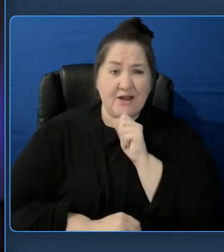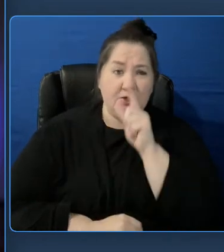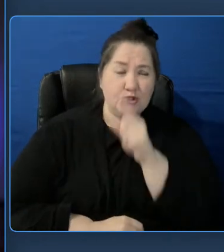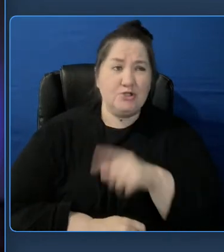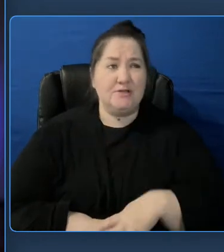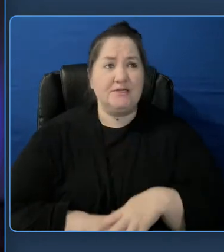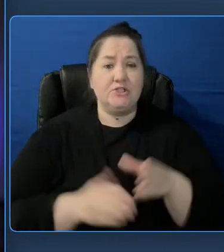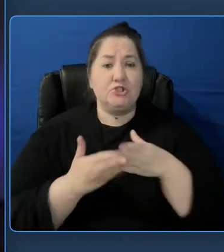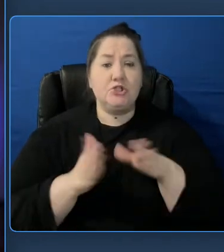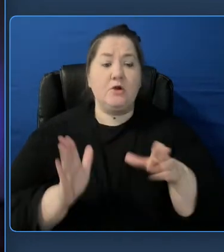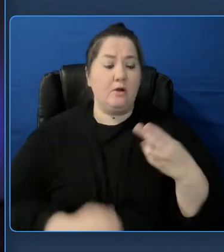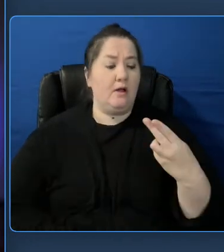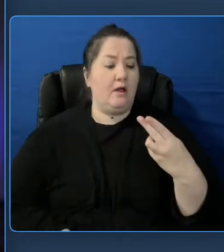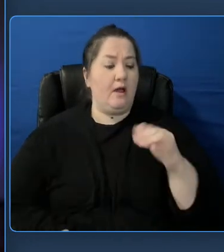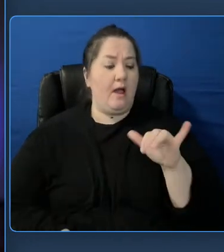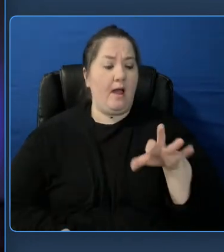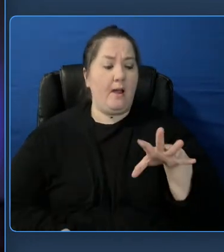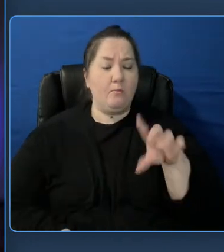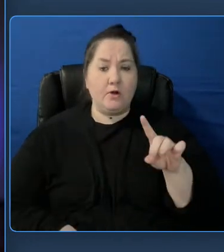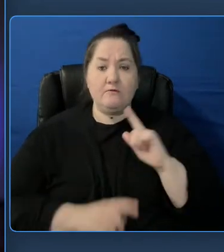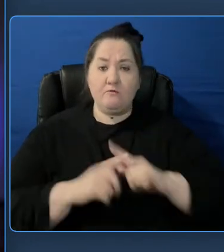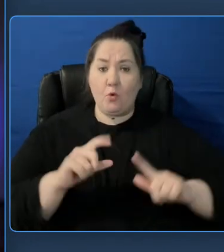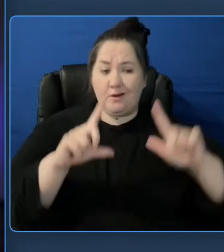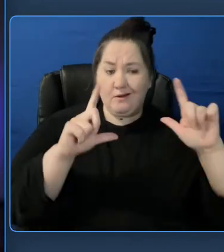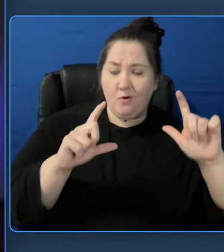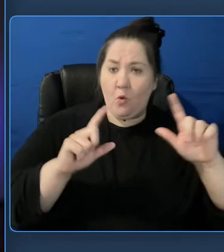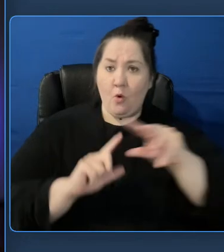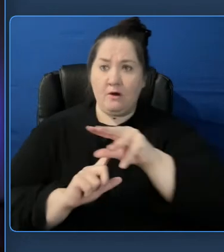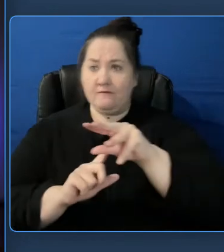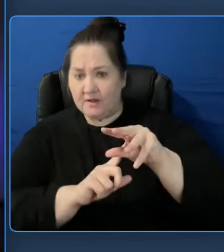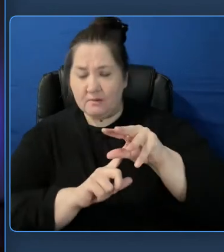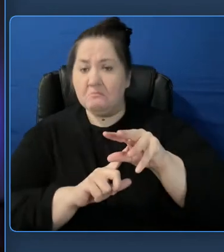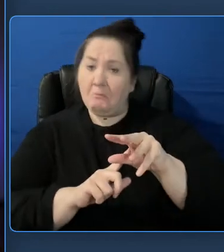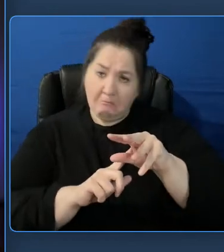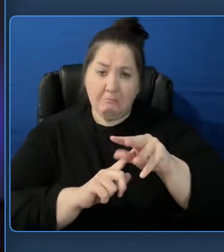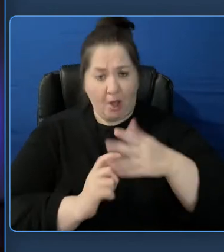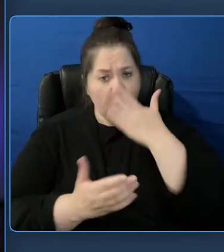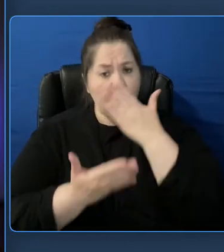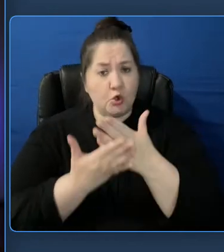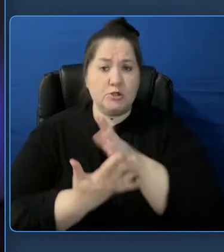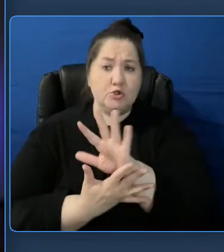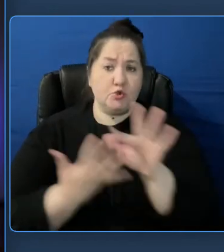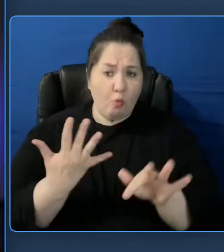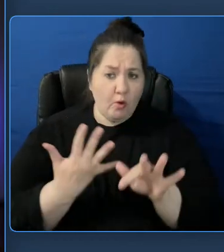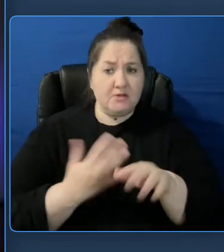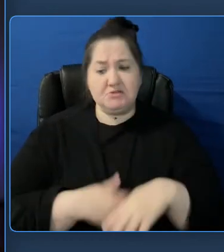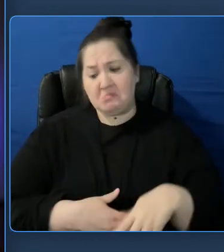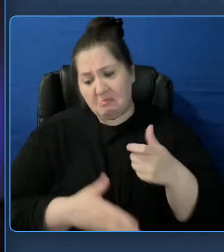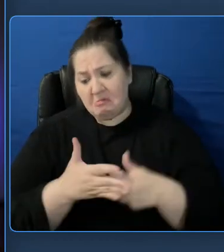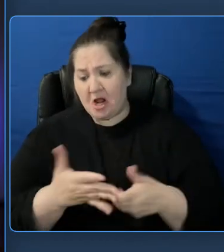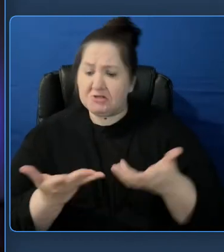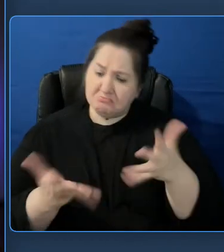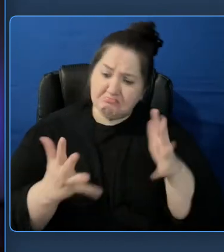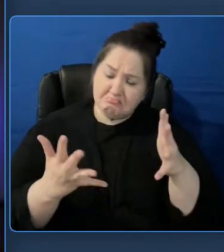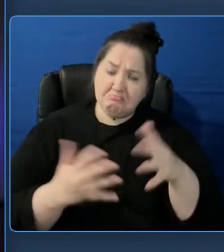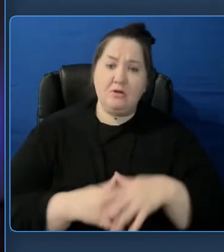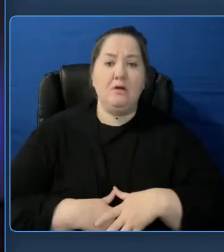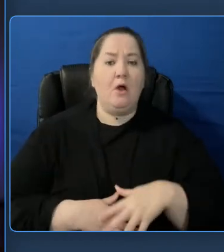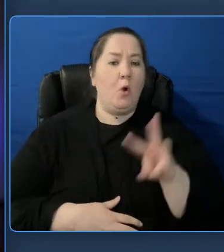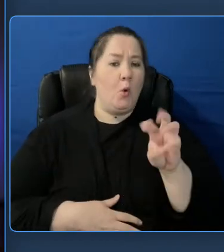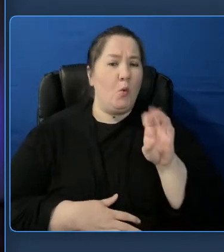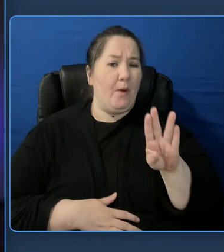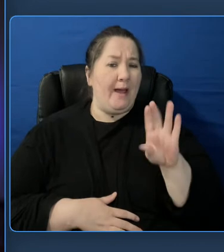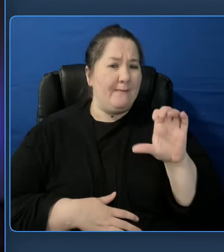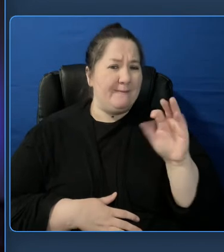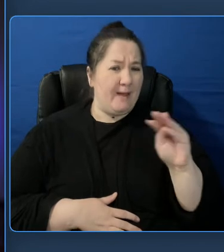a general hybrid camera for doing still photography and video, I think it's a good choice, good price point. As strictly as a